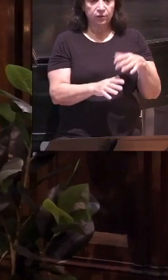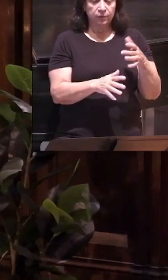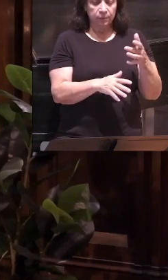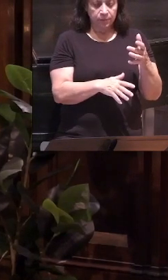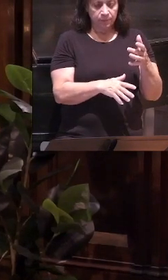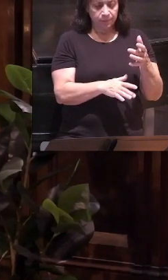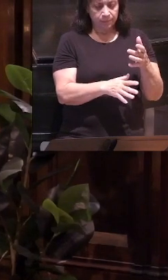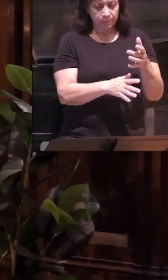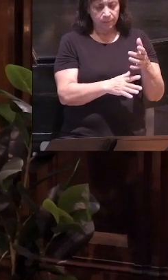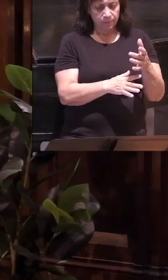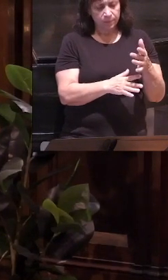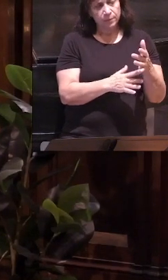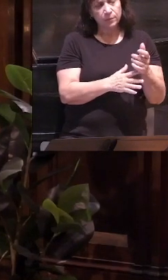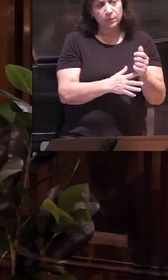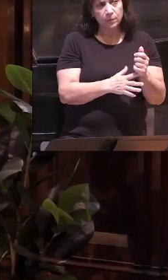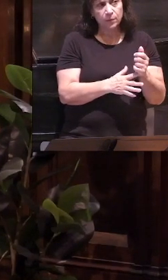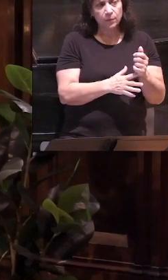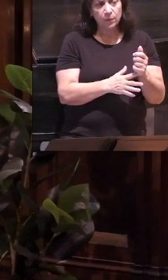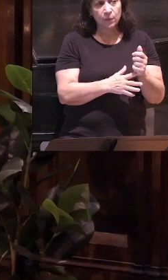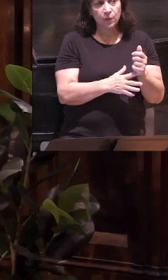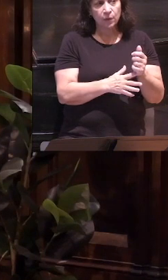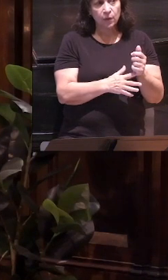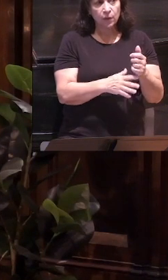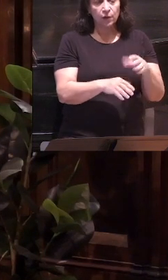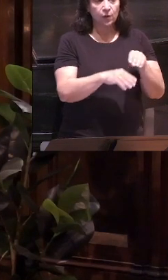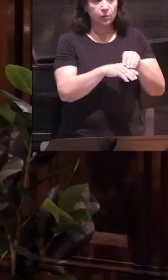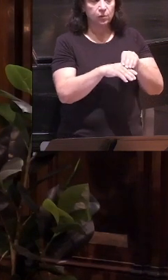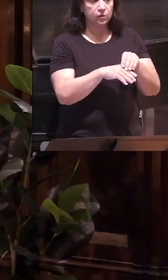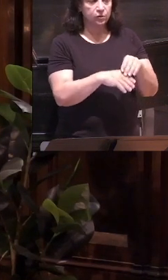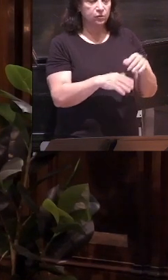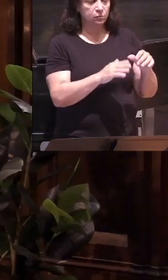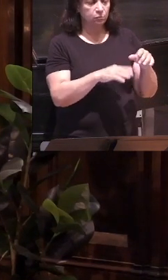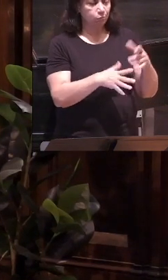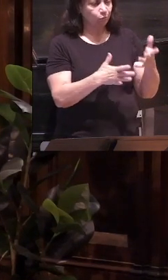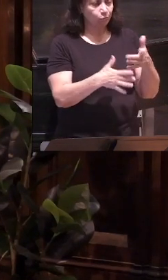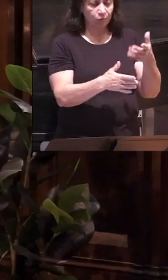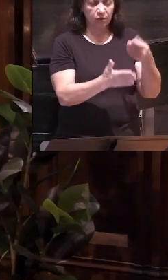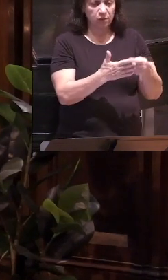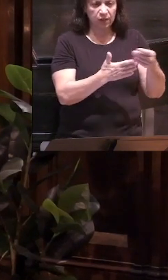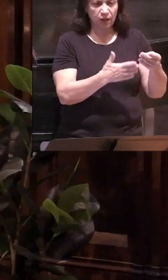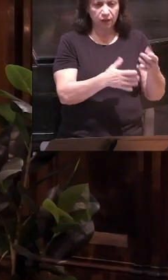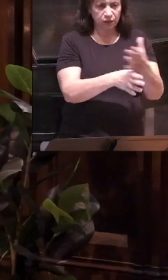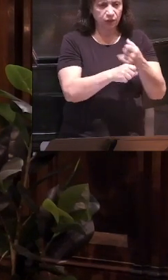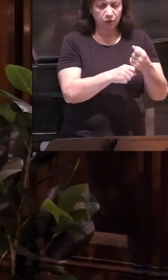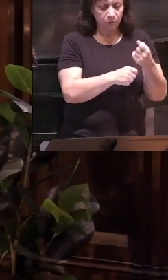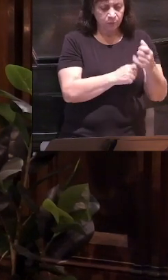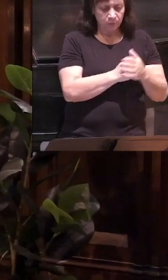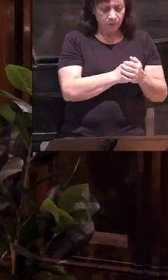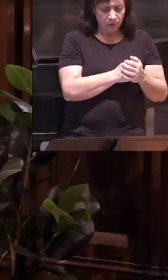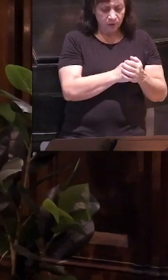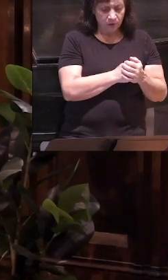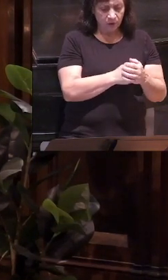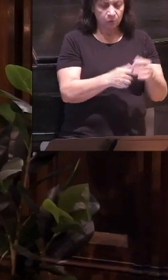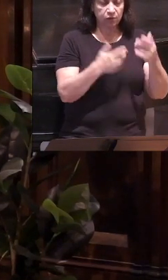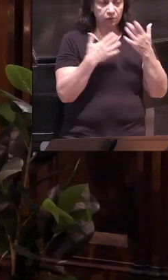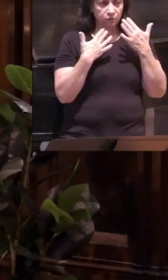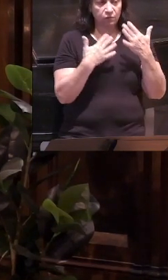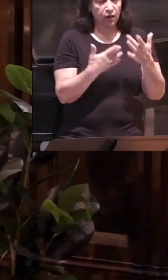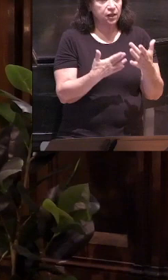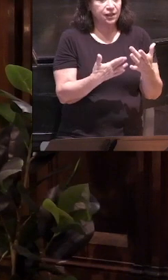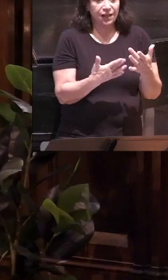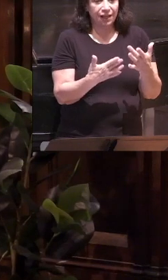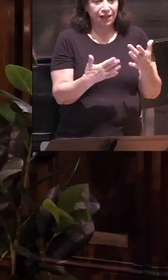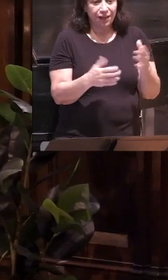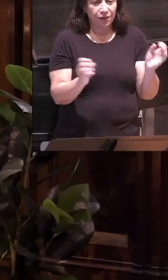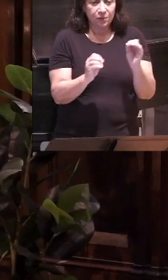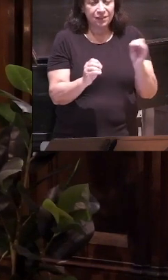and we all knew that he was as close with Kesha as he was with us. That was unique within our friend group, and there was nothing that he wouldn't